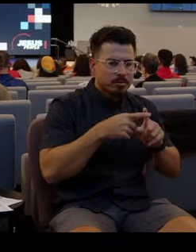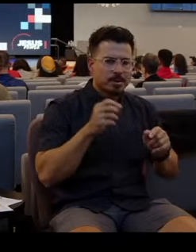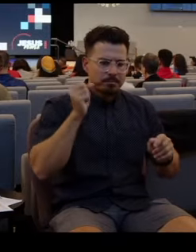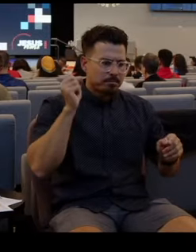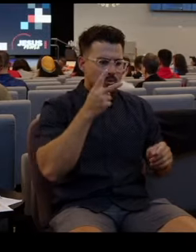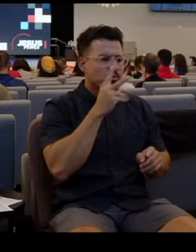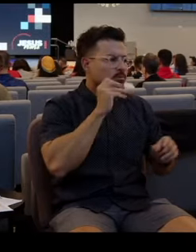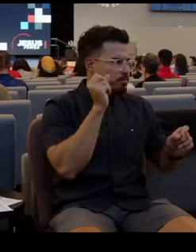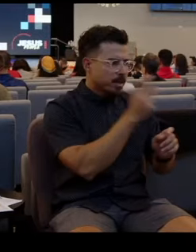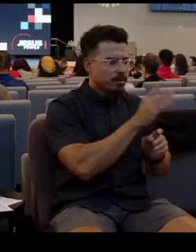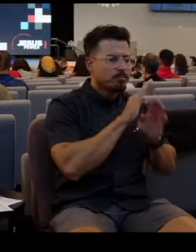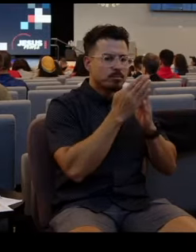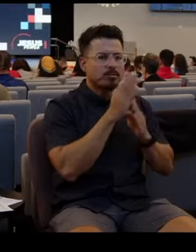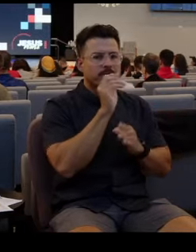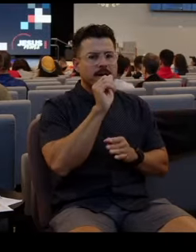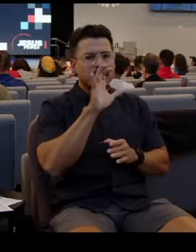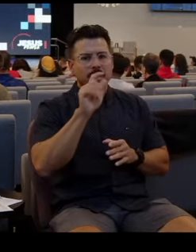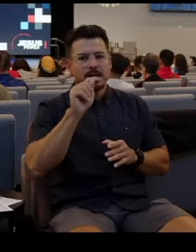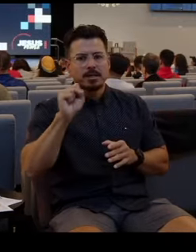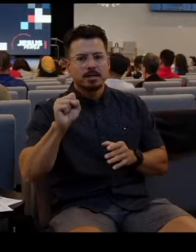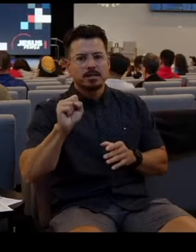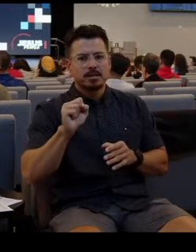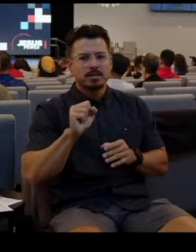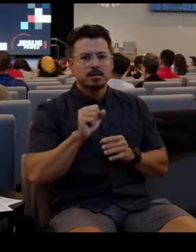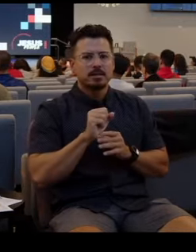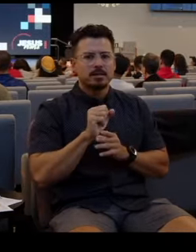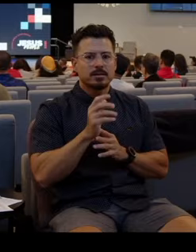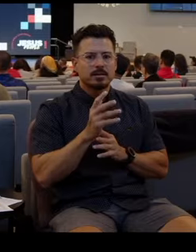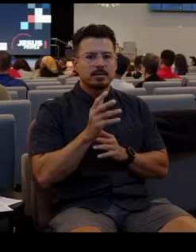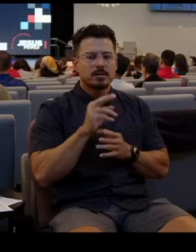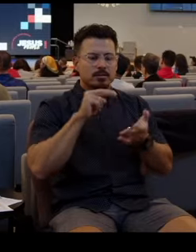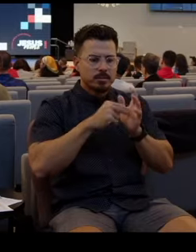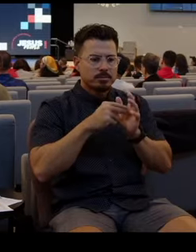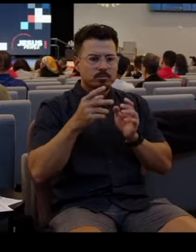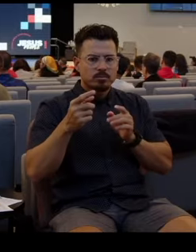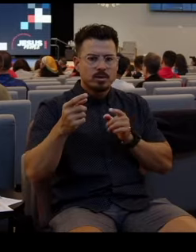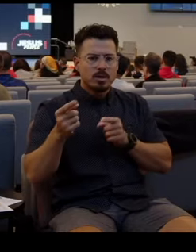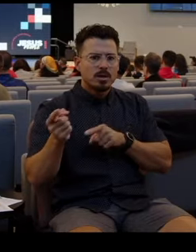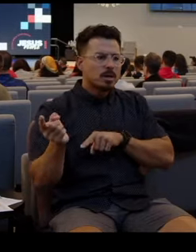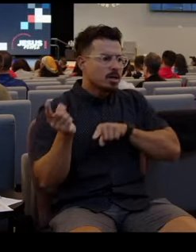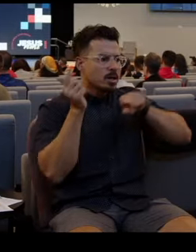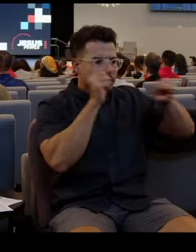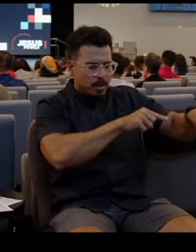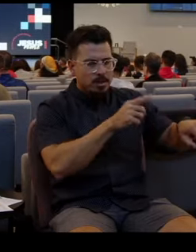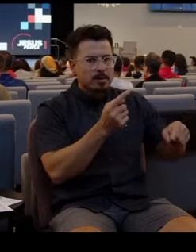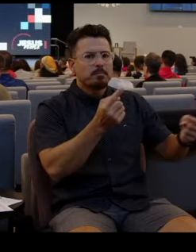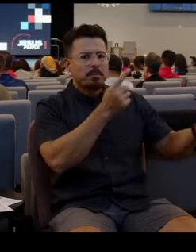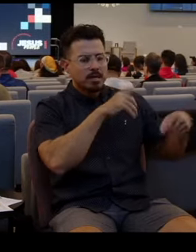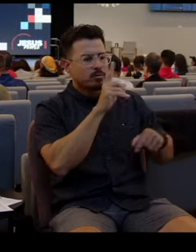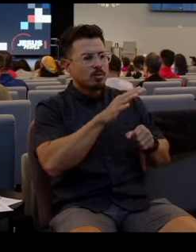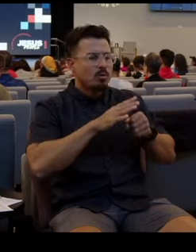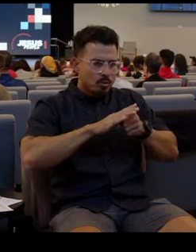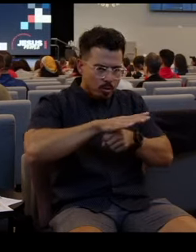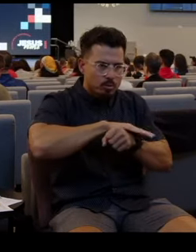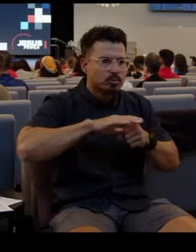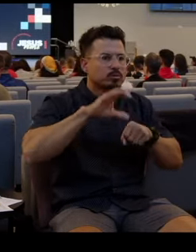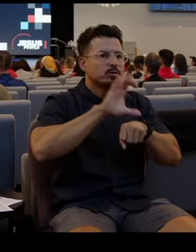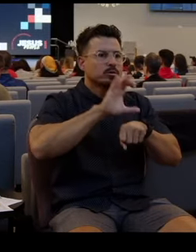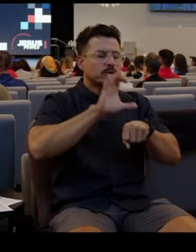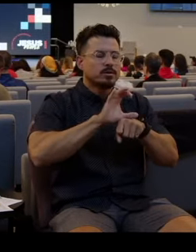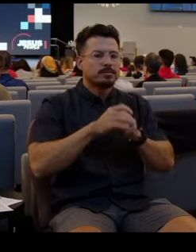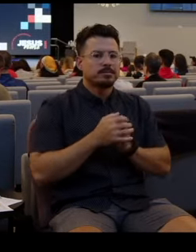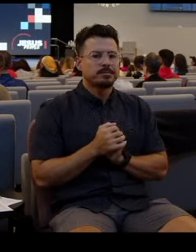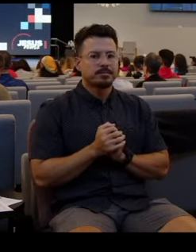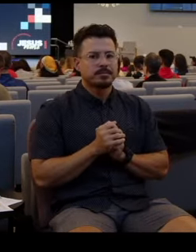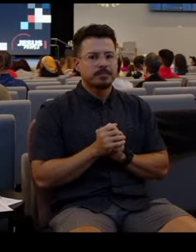of Acts type ministry means a return to the power of the local church. I